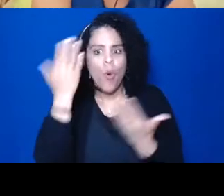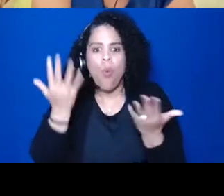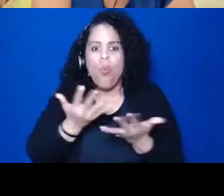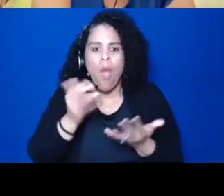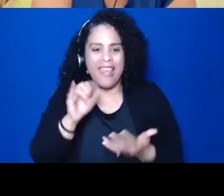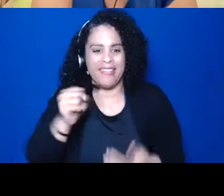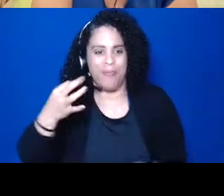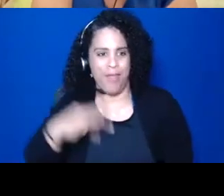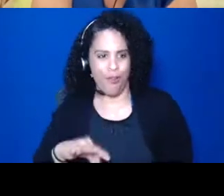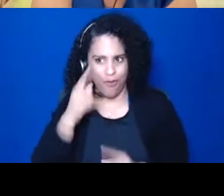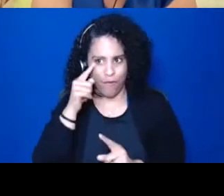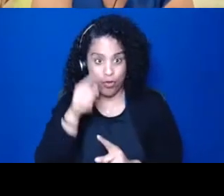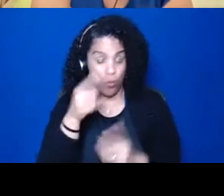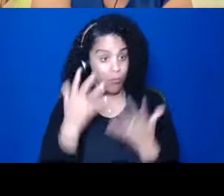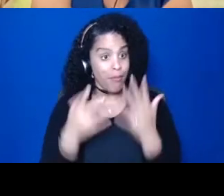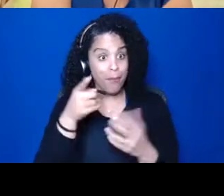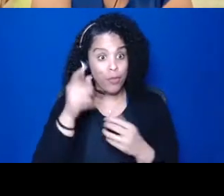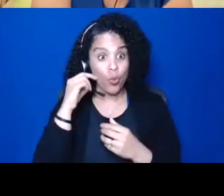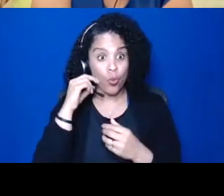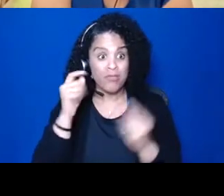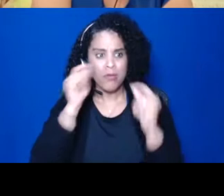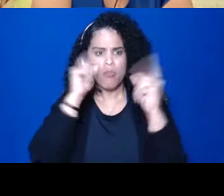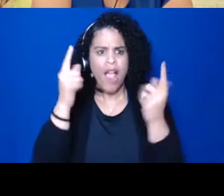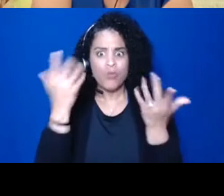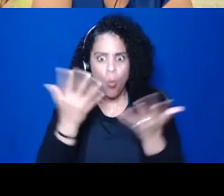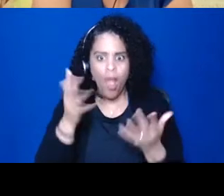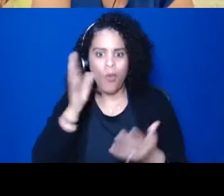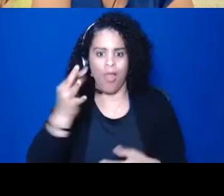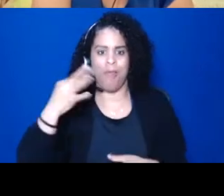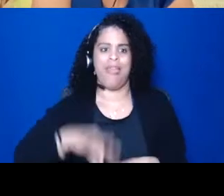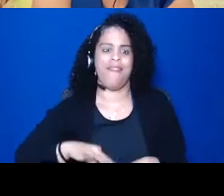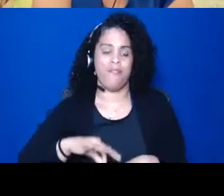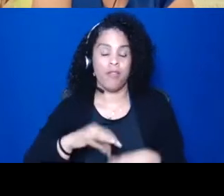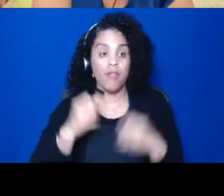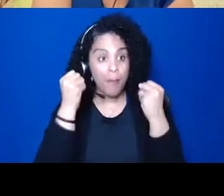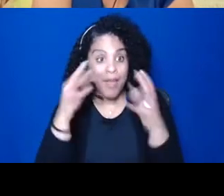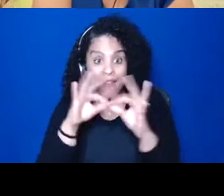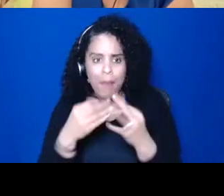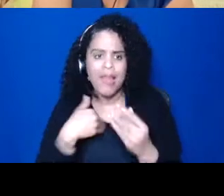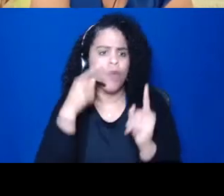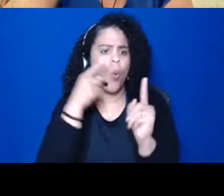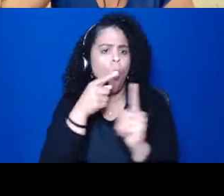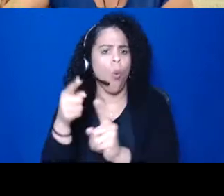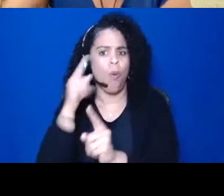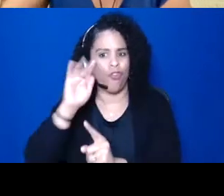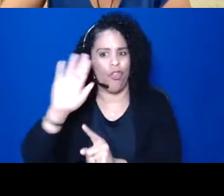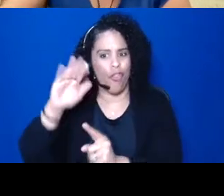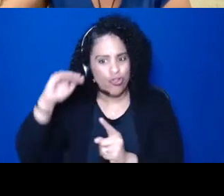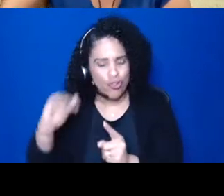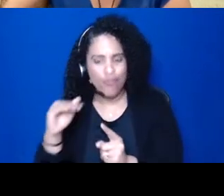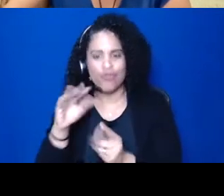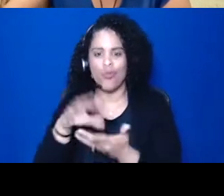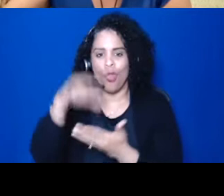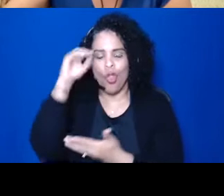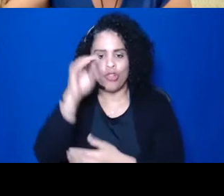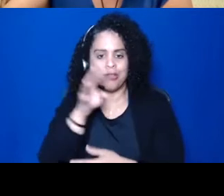And you might be surprised at what's beneficial. A lot of families have a goal for their child to learn spoken